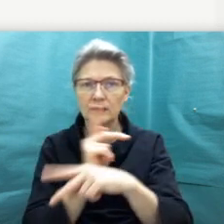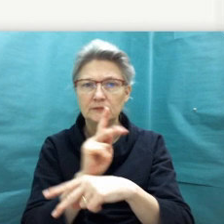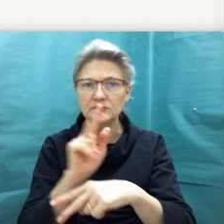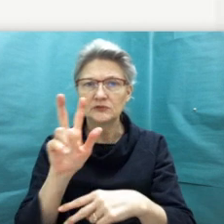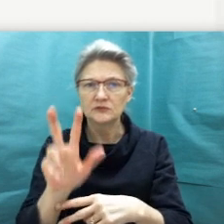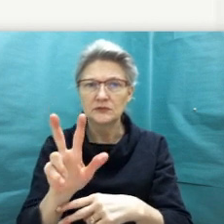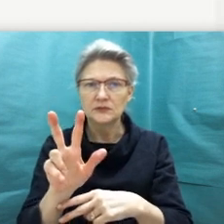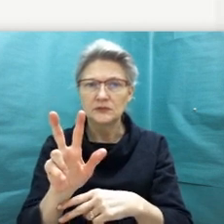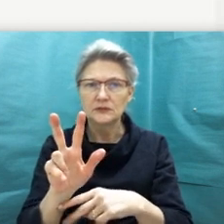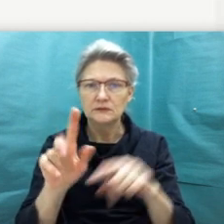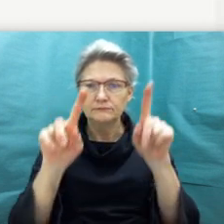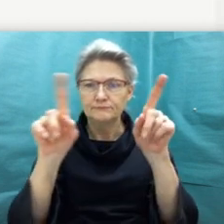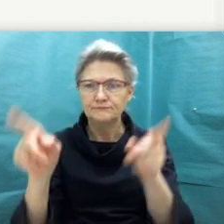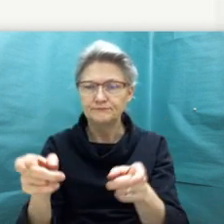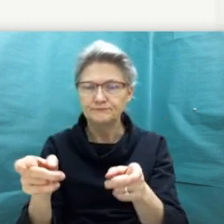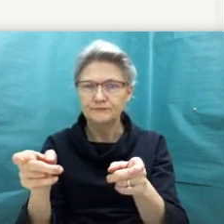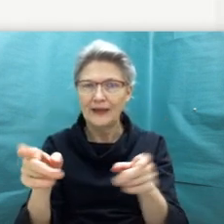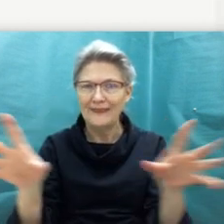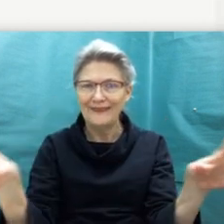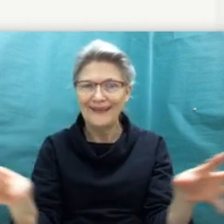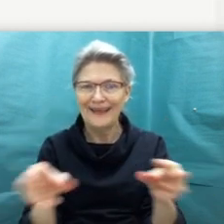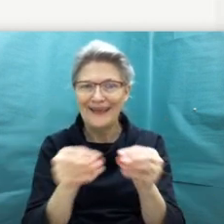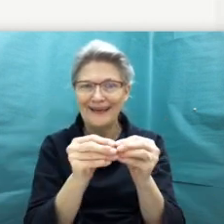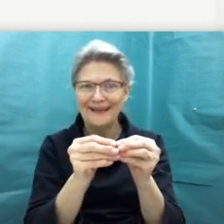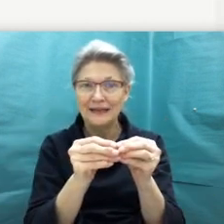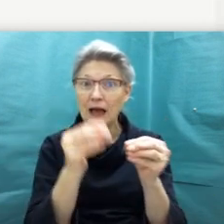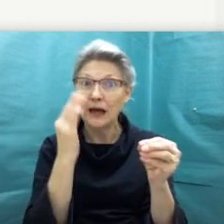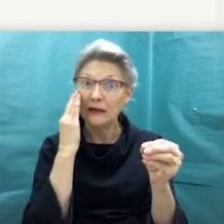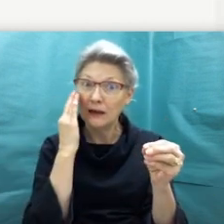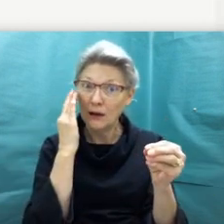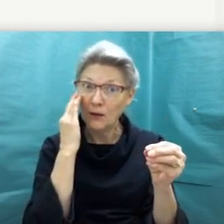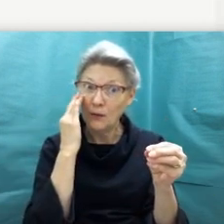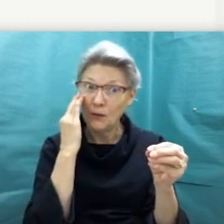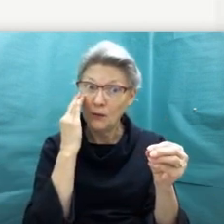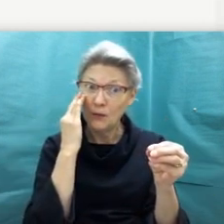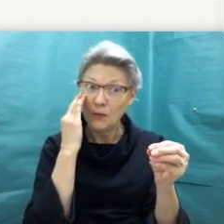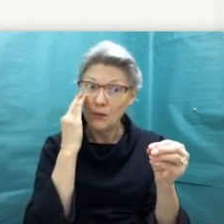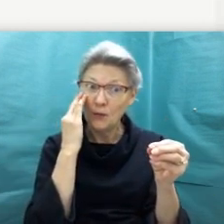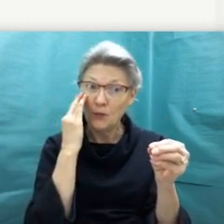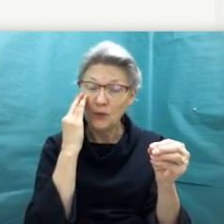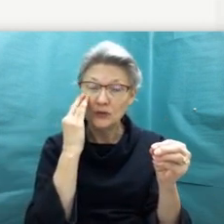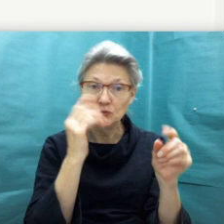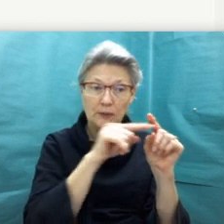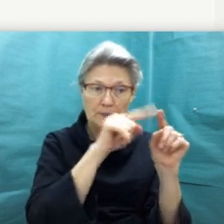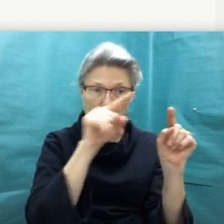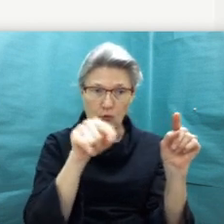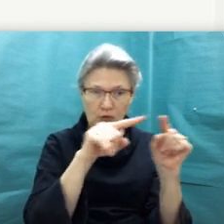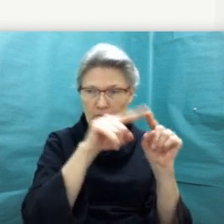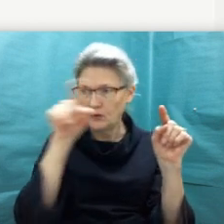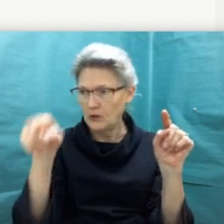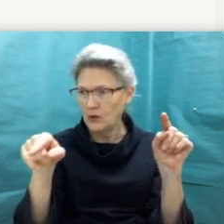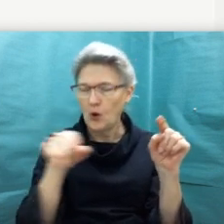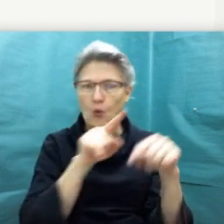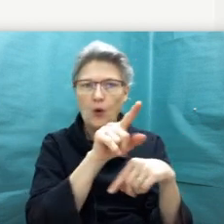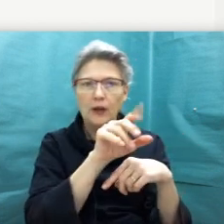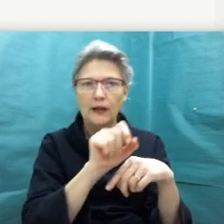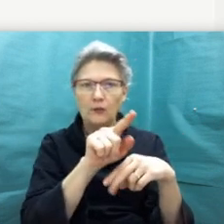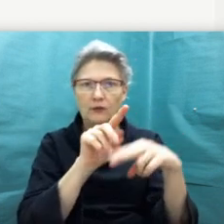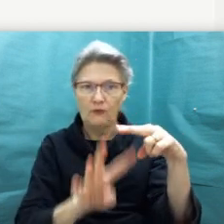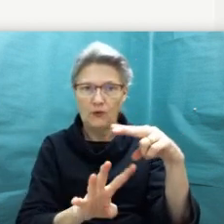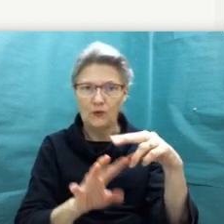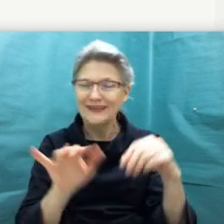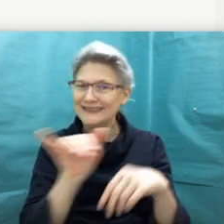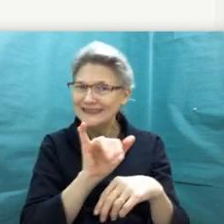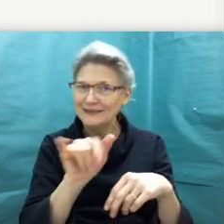3. And then I'll add those together because I know, so I'll be doing both of those. I know that 1 1/4 is the same